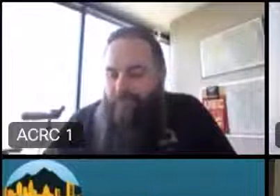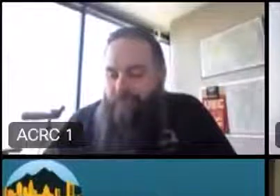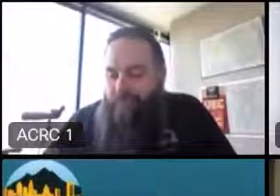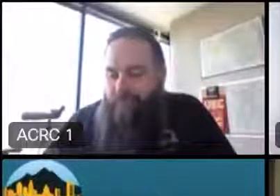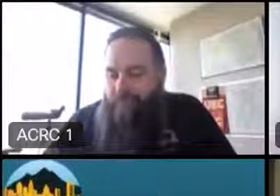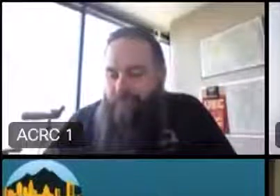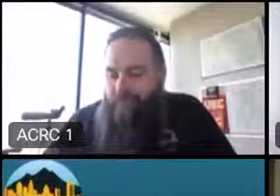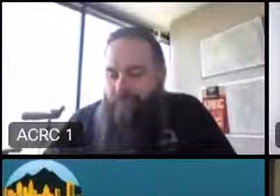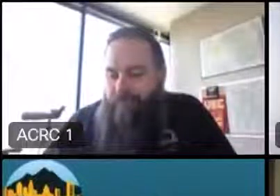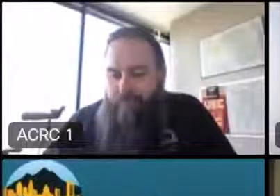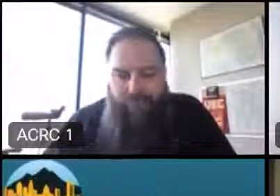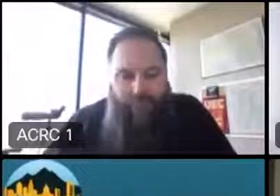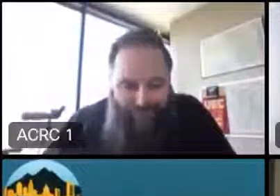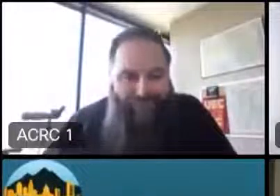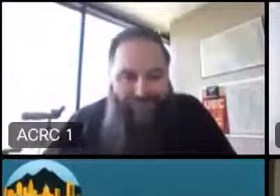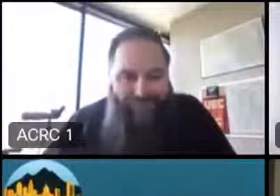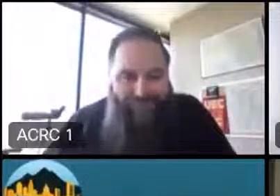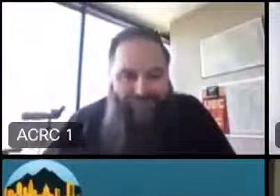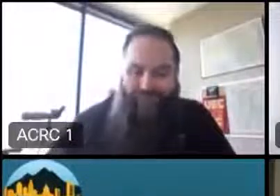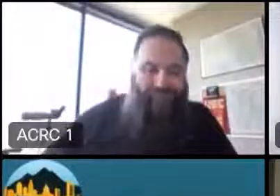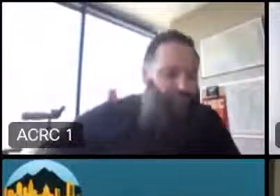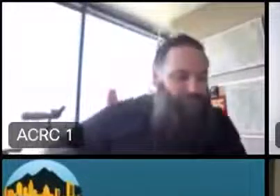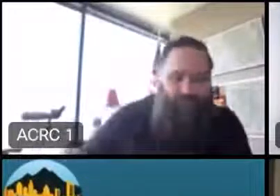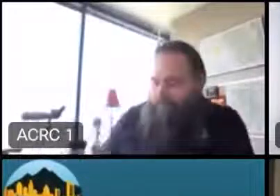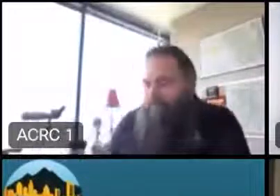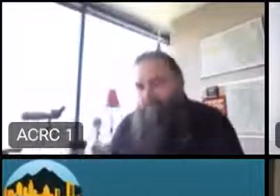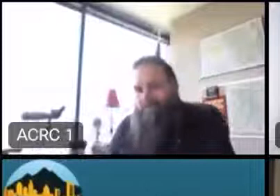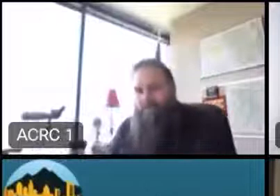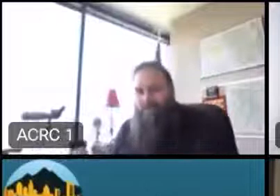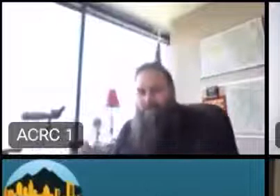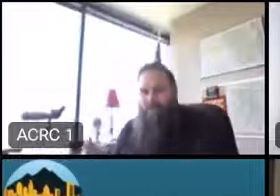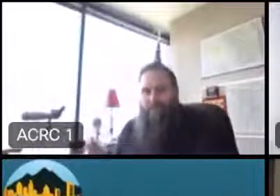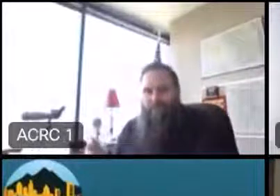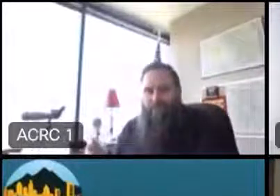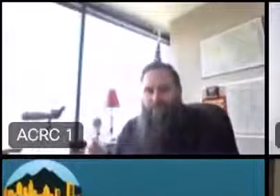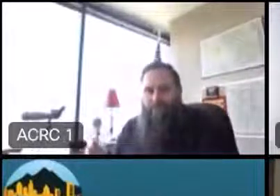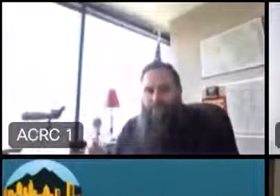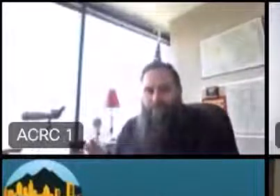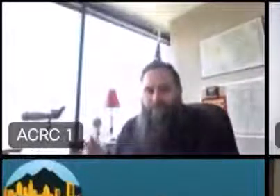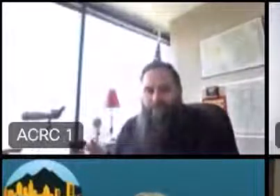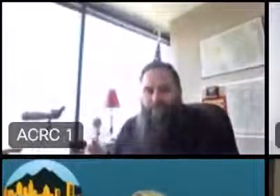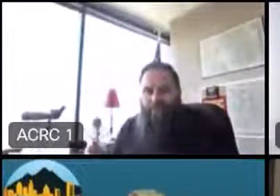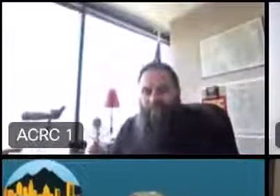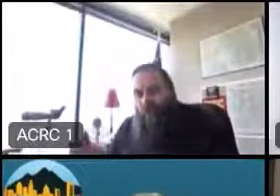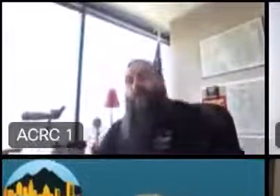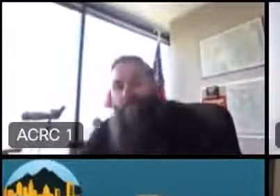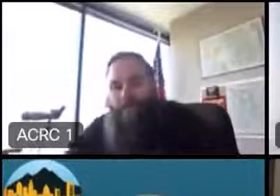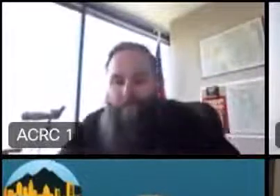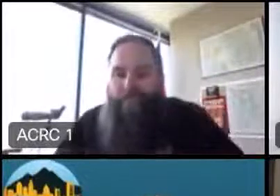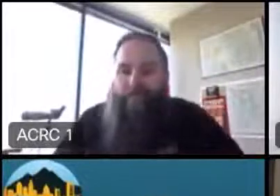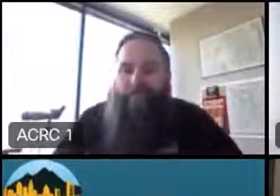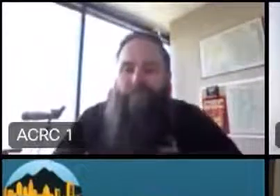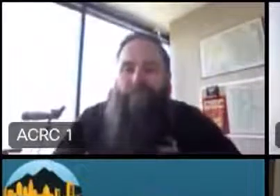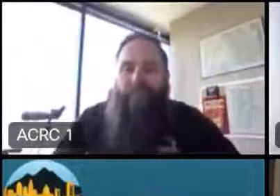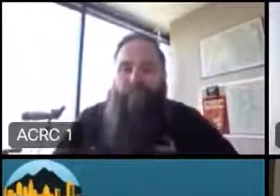be working with Southside to develop a cohort of providers to deliver person-centered thinking training to our